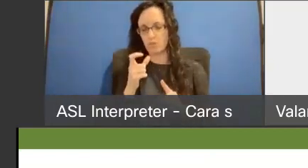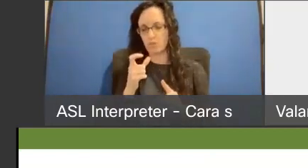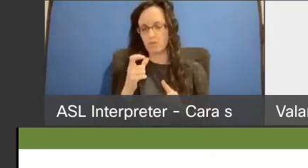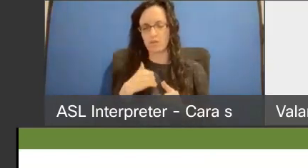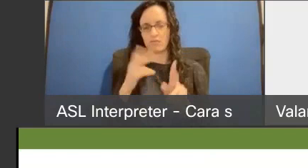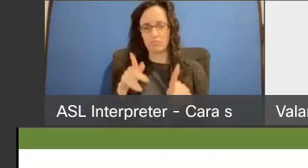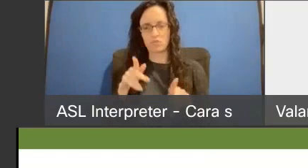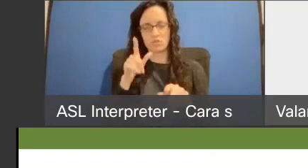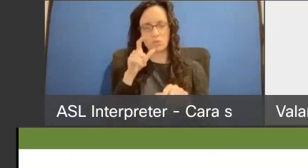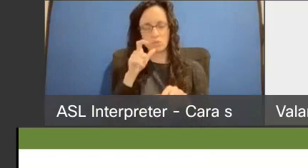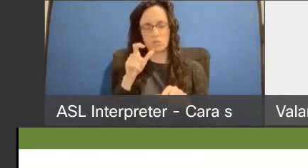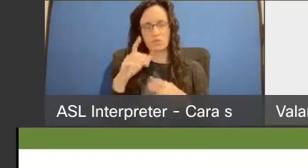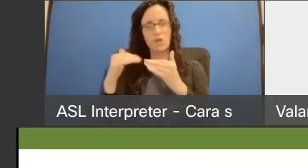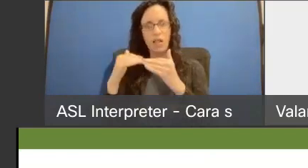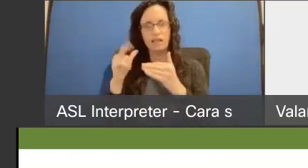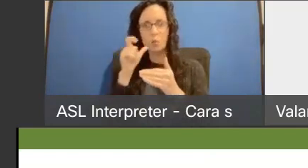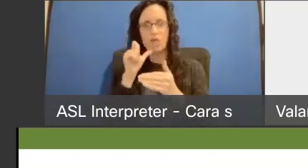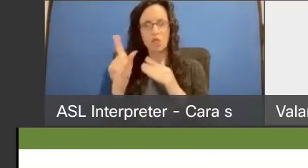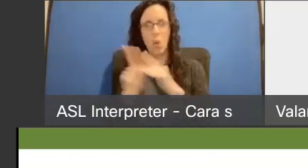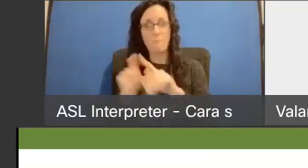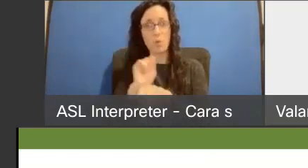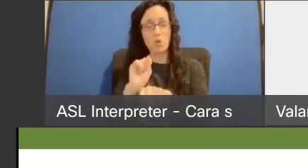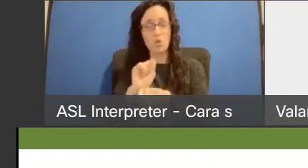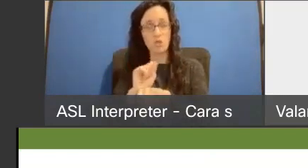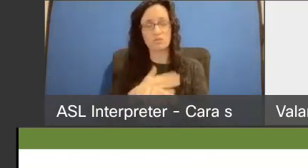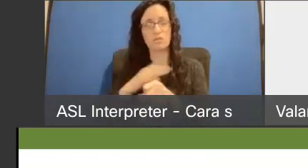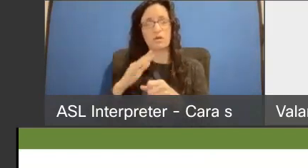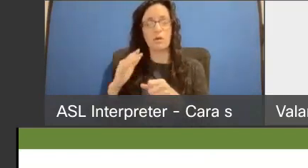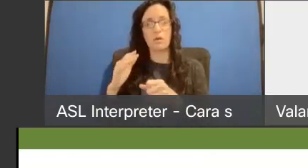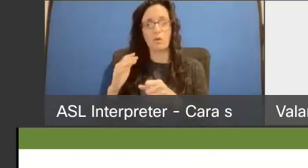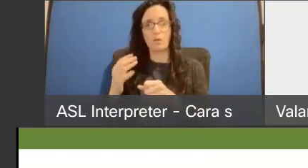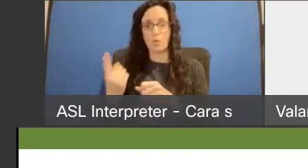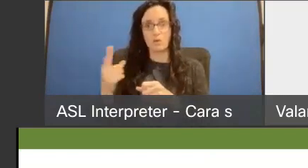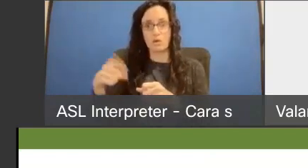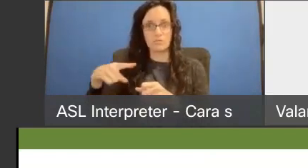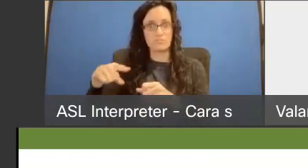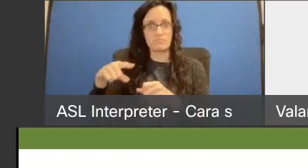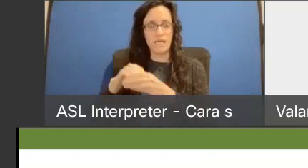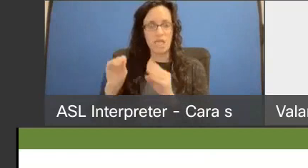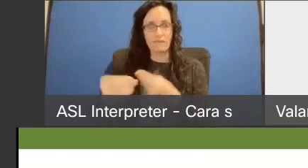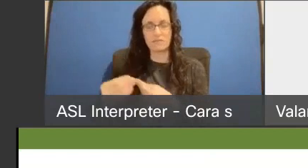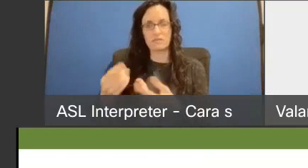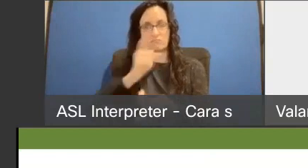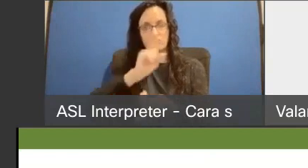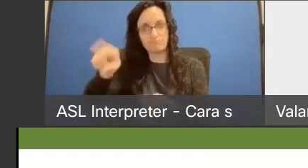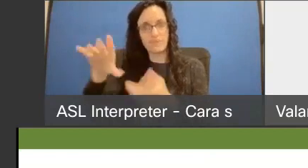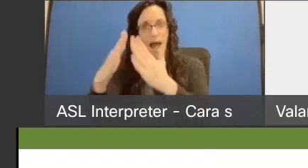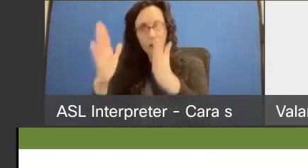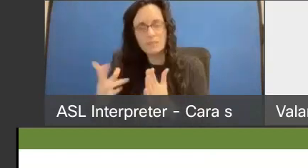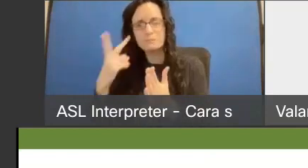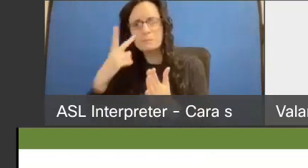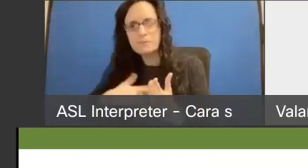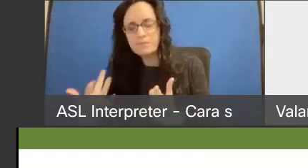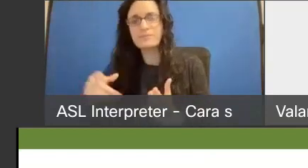He went to the house because they were worried about this guy and found that he was trying to asphyxiate himself with exhaust from a car, and he was